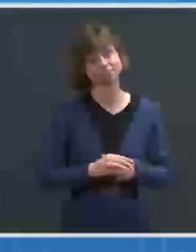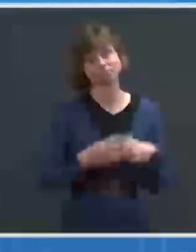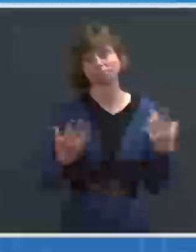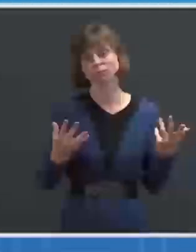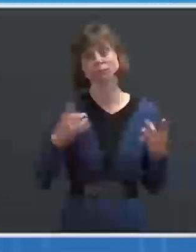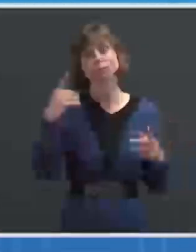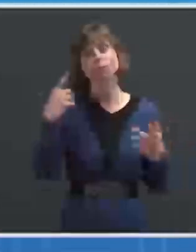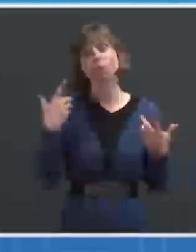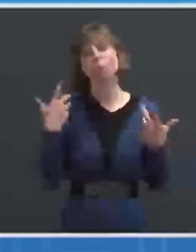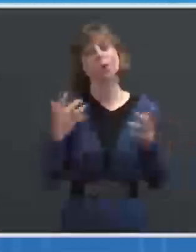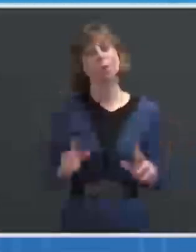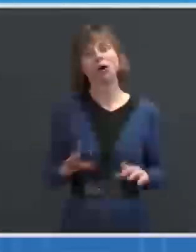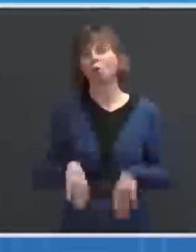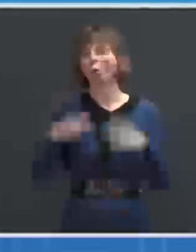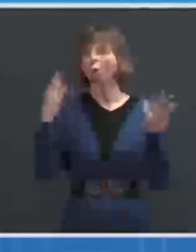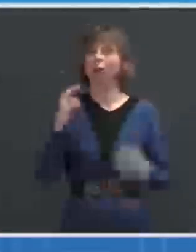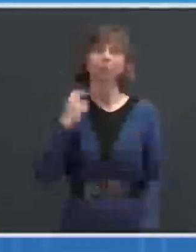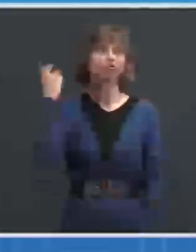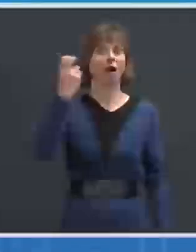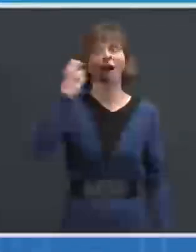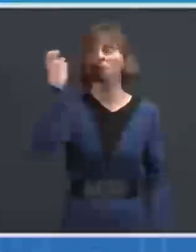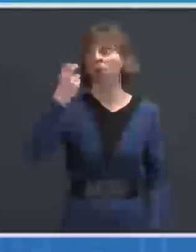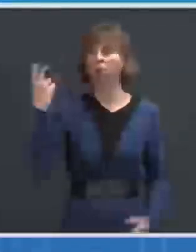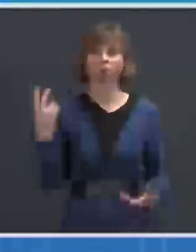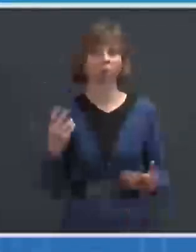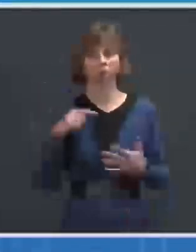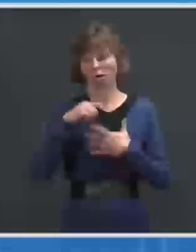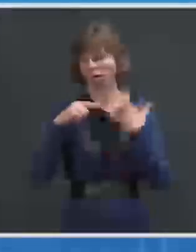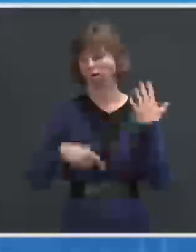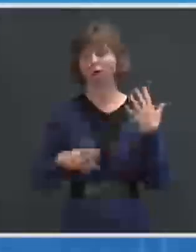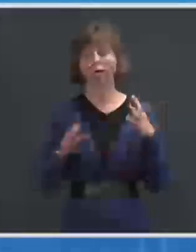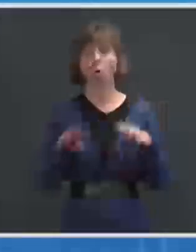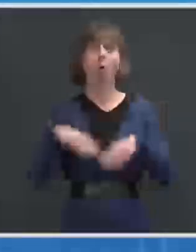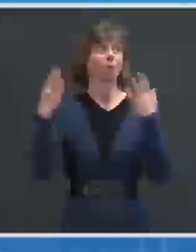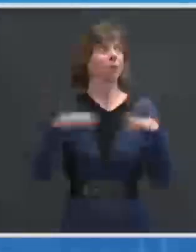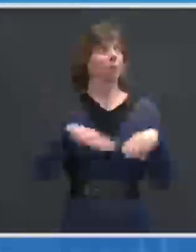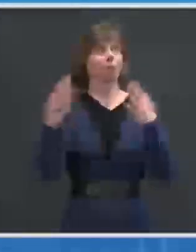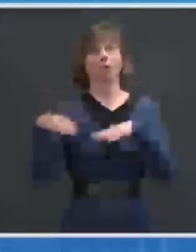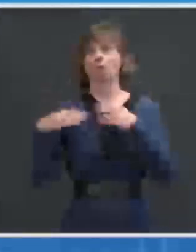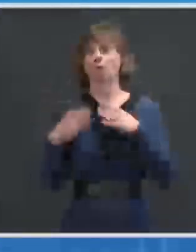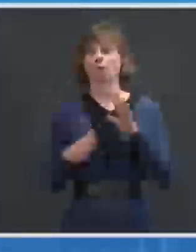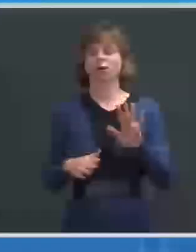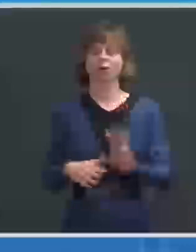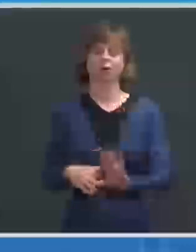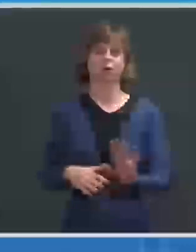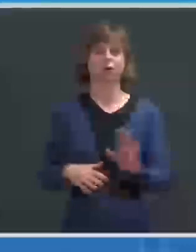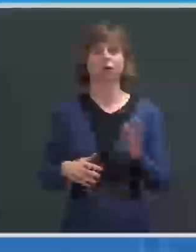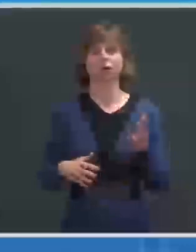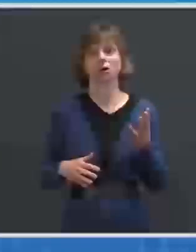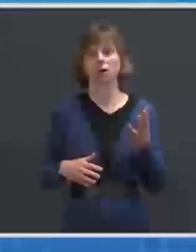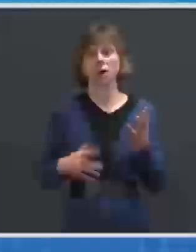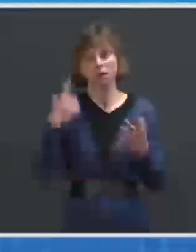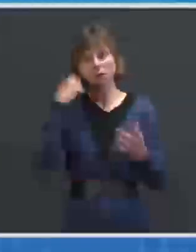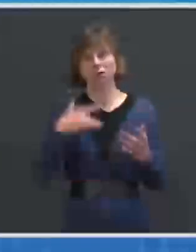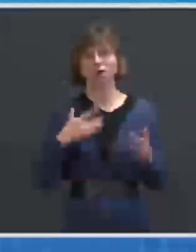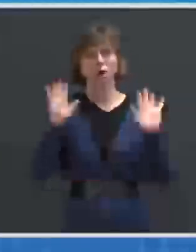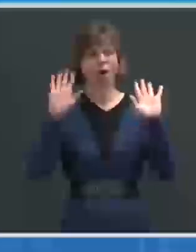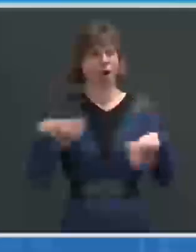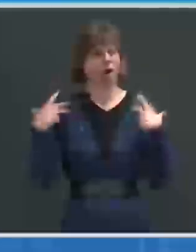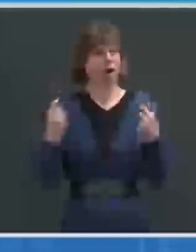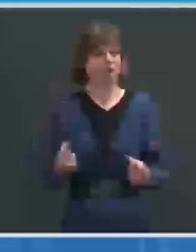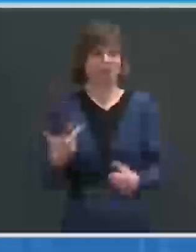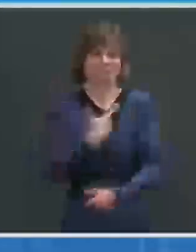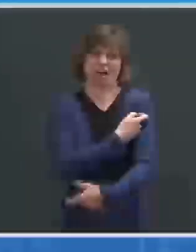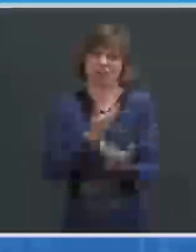open up travel, open up all of things because people, we're scaling up vaccination. The goal in this